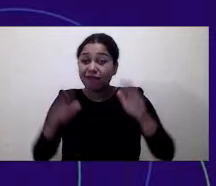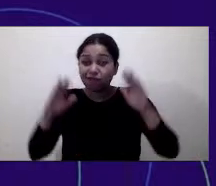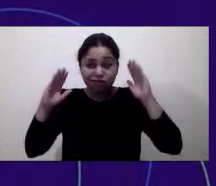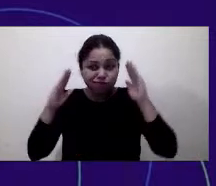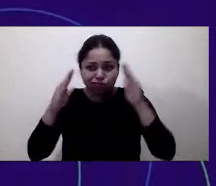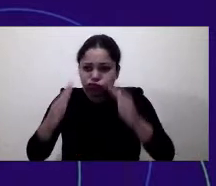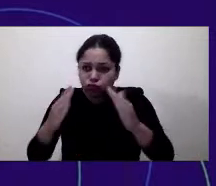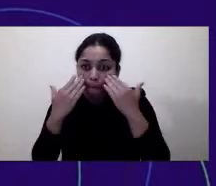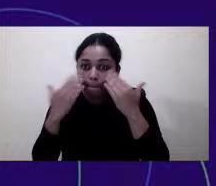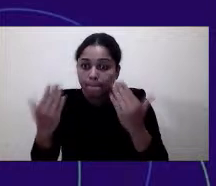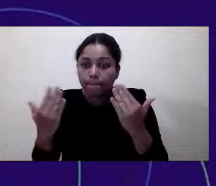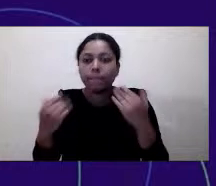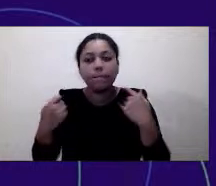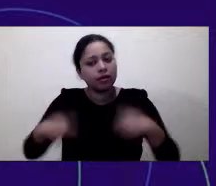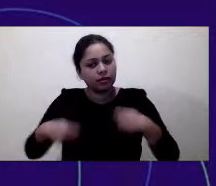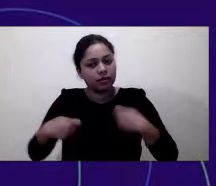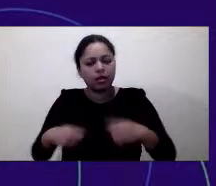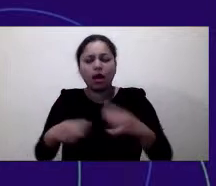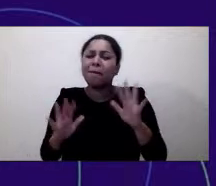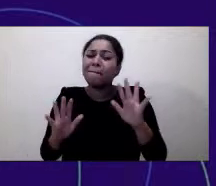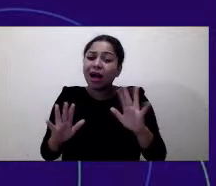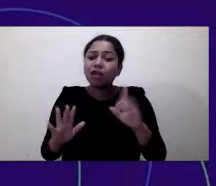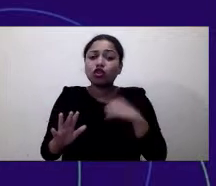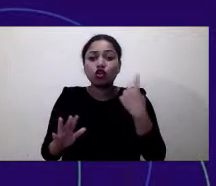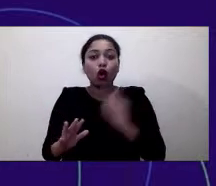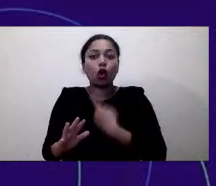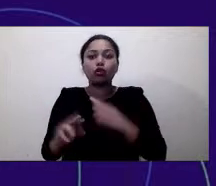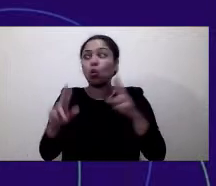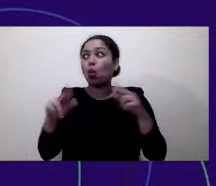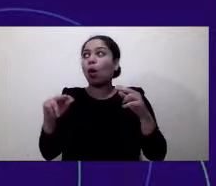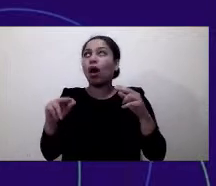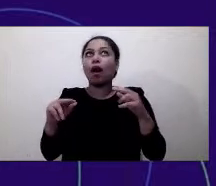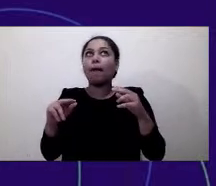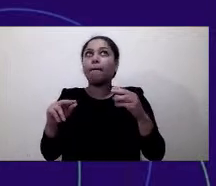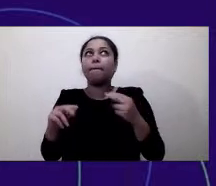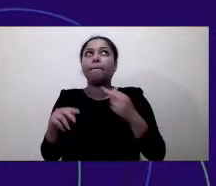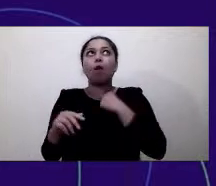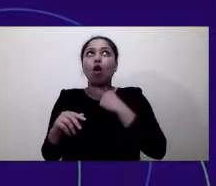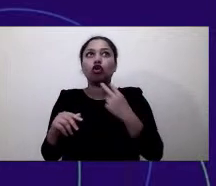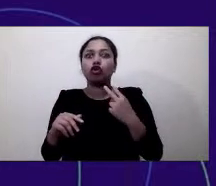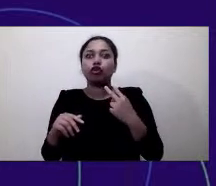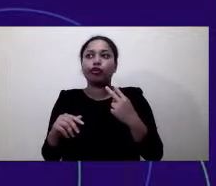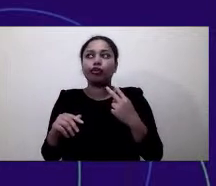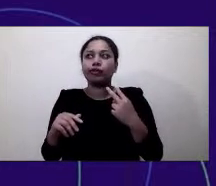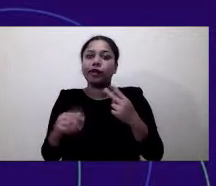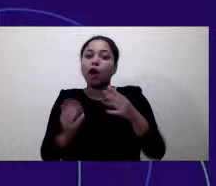of course, never assess students on something that they haven't learned.